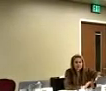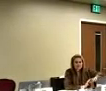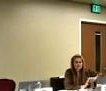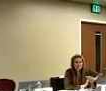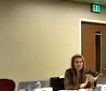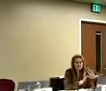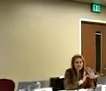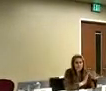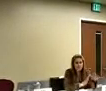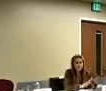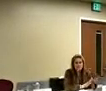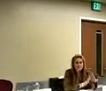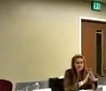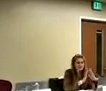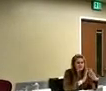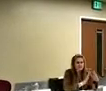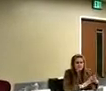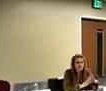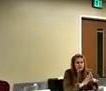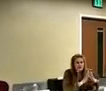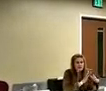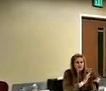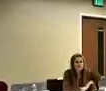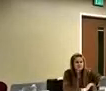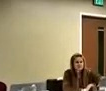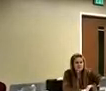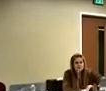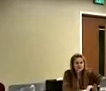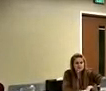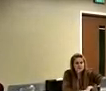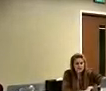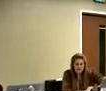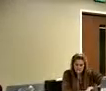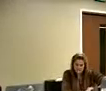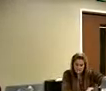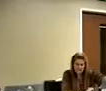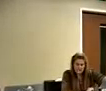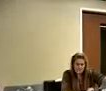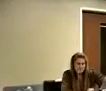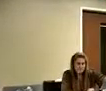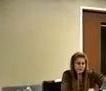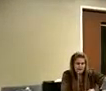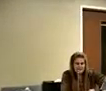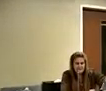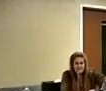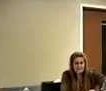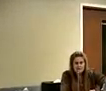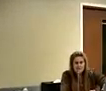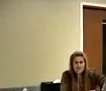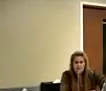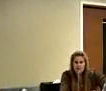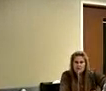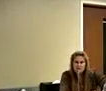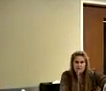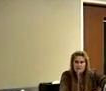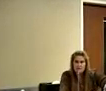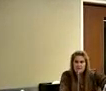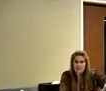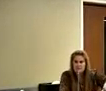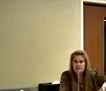prior to the partisan fairness the vra any of those considerations the um plan deviation of